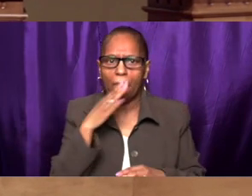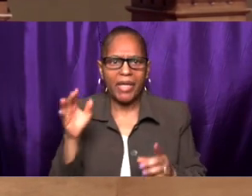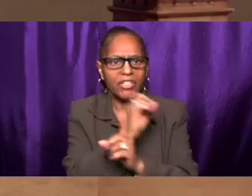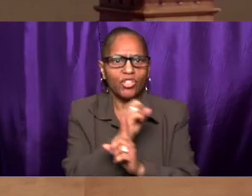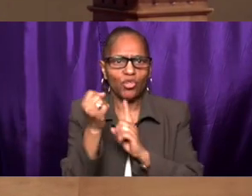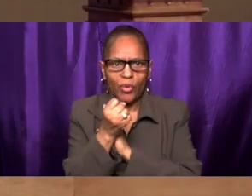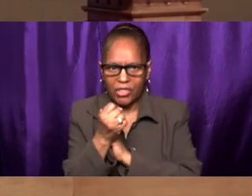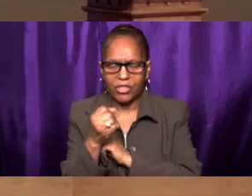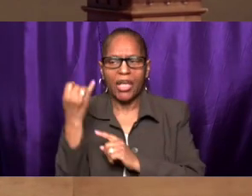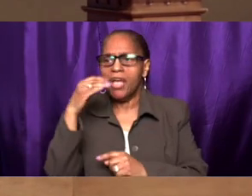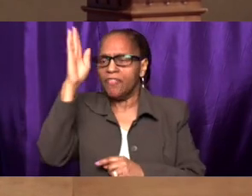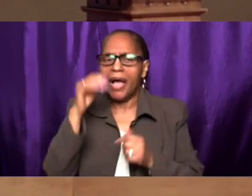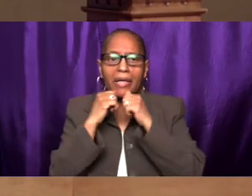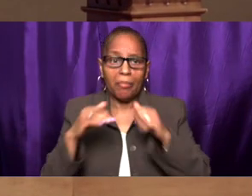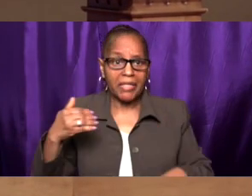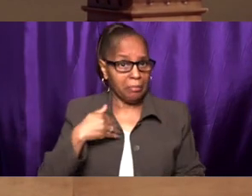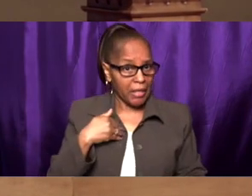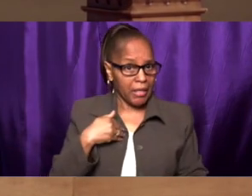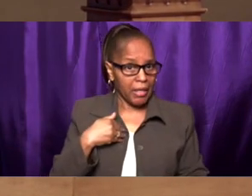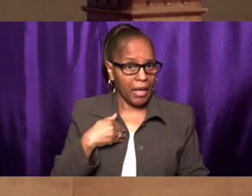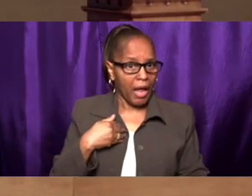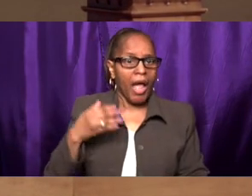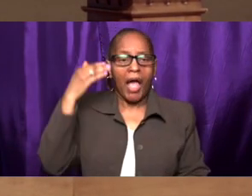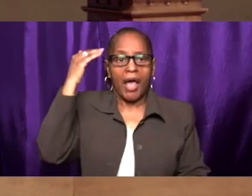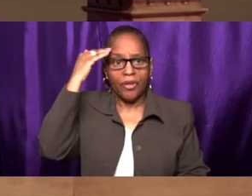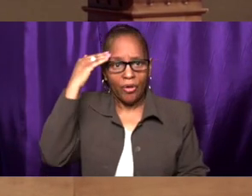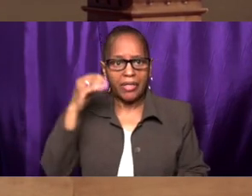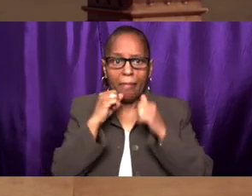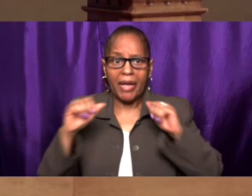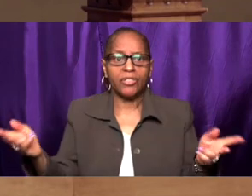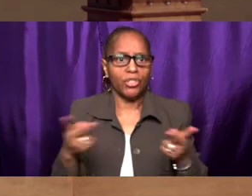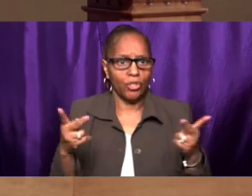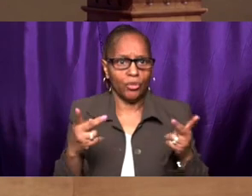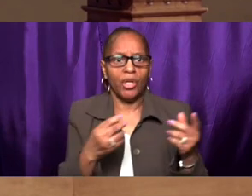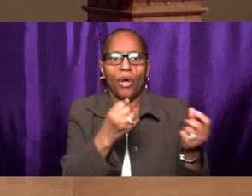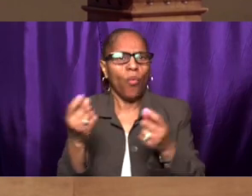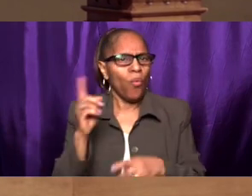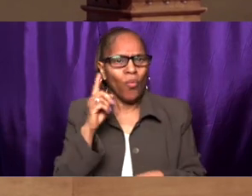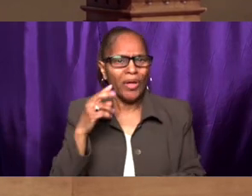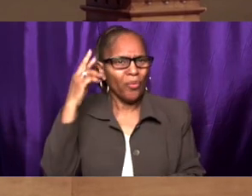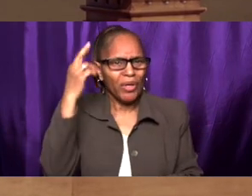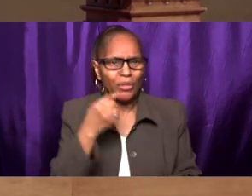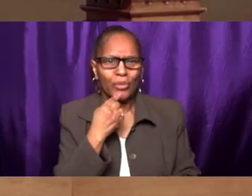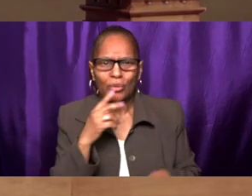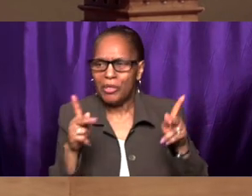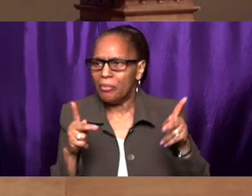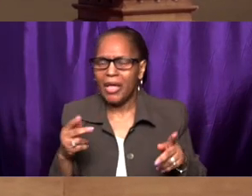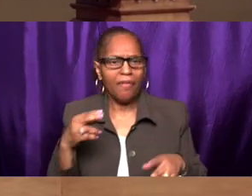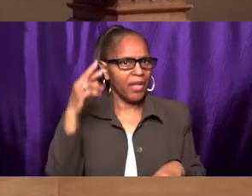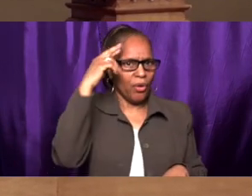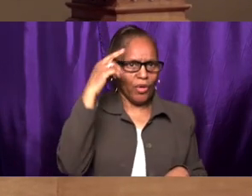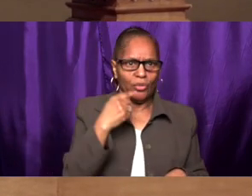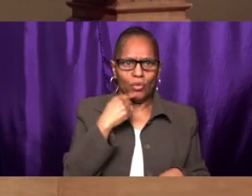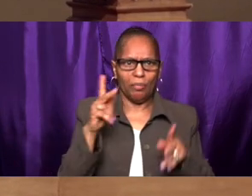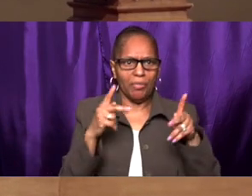fumes, and if God can bless me, I know that God, do I have any folk in it? Where the real jokers at? Are there any real folk that done